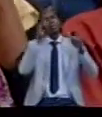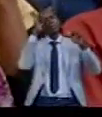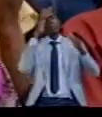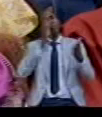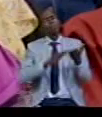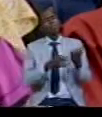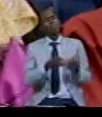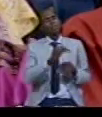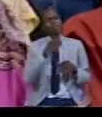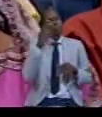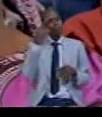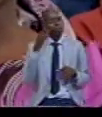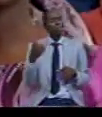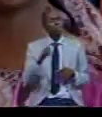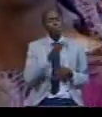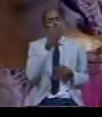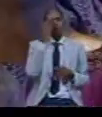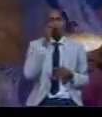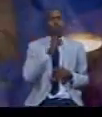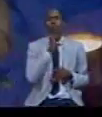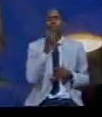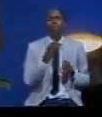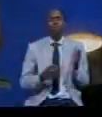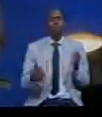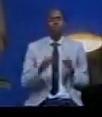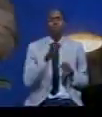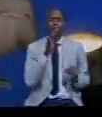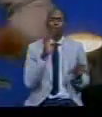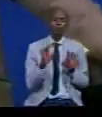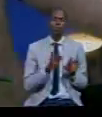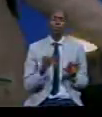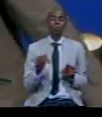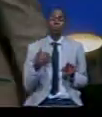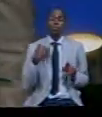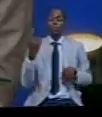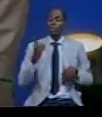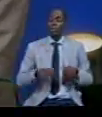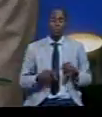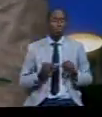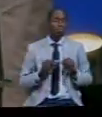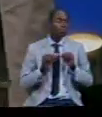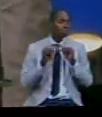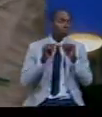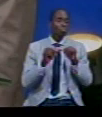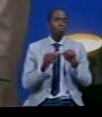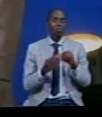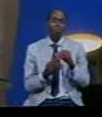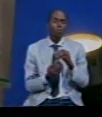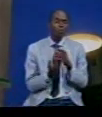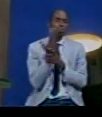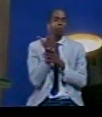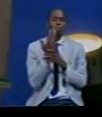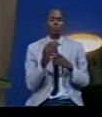We cannot move, we cannot make progress until we are forgiving those who have offended us.